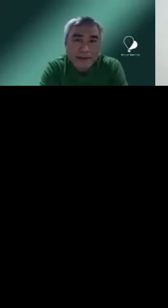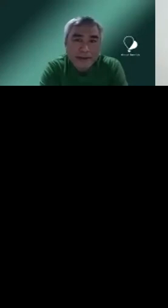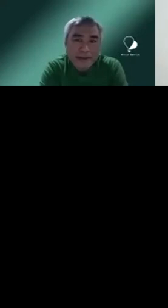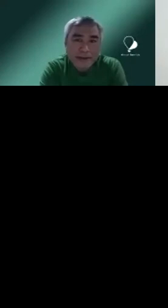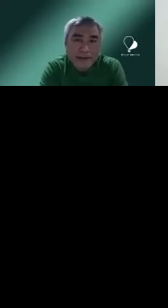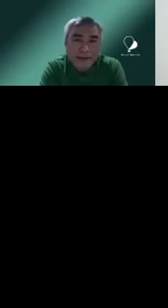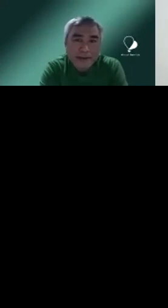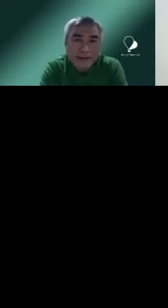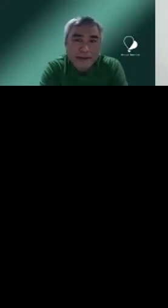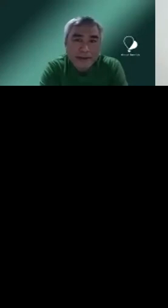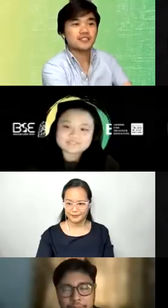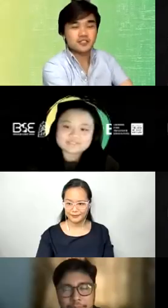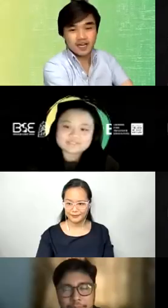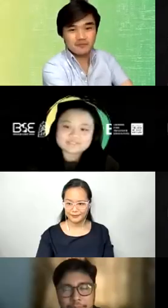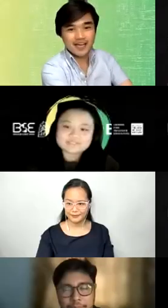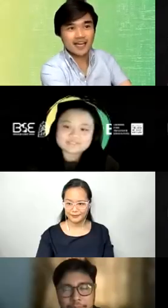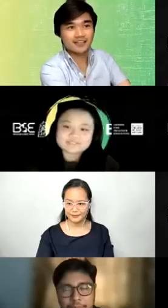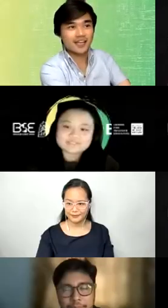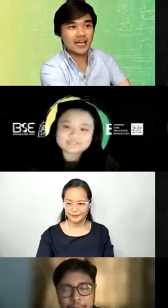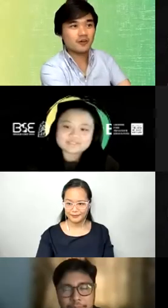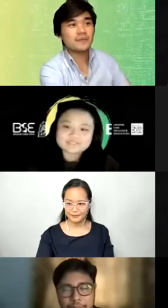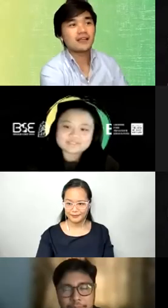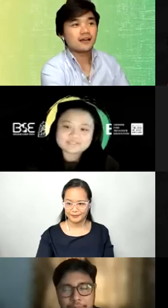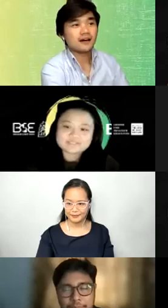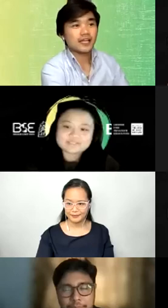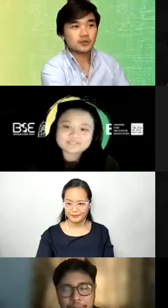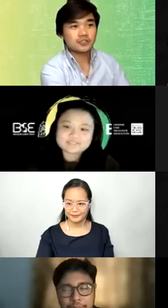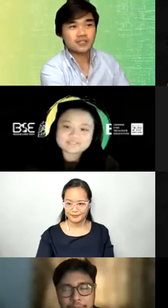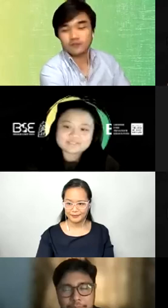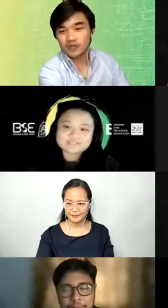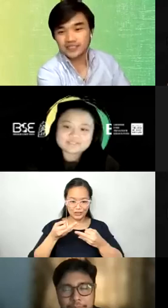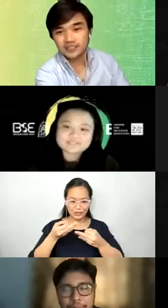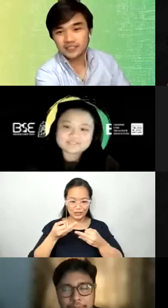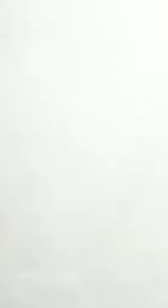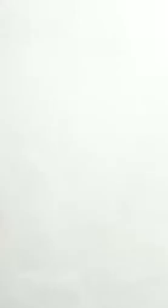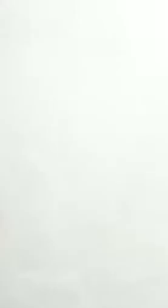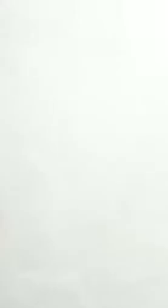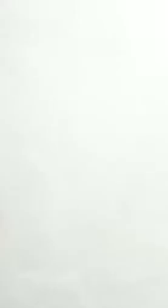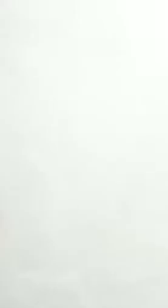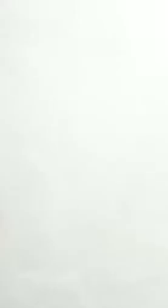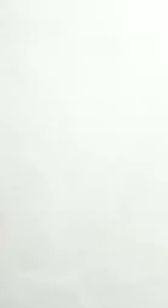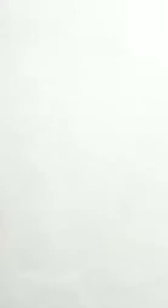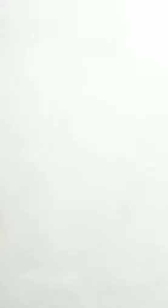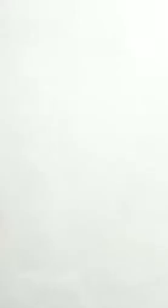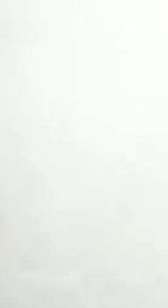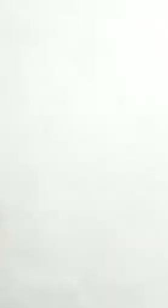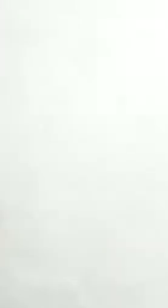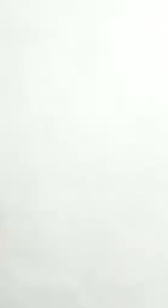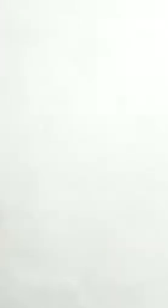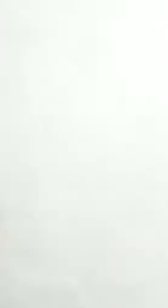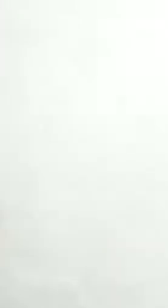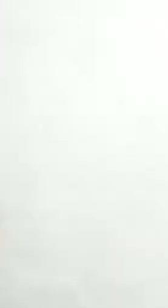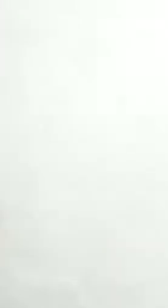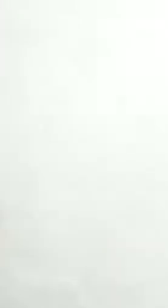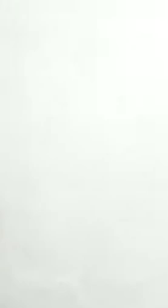facilitator, Mr. Jeremiah Adriano, Inclusion Advocacy Unit Head of Center for